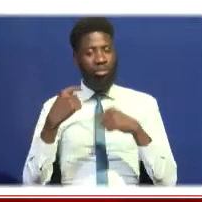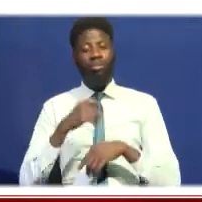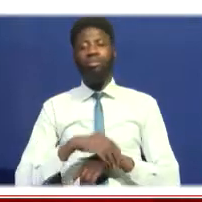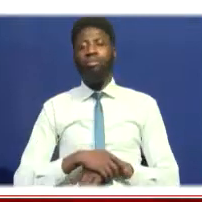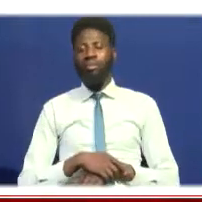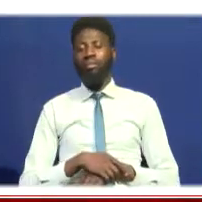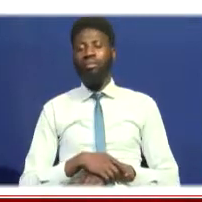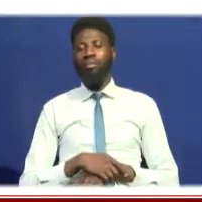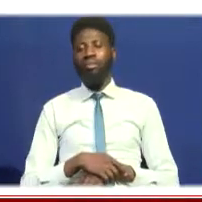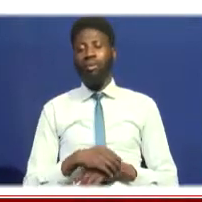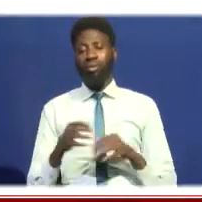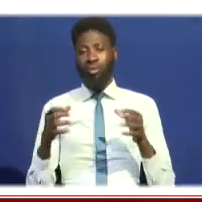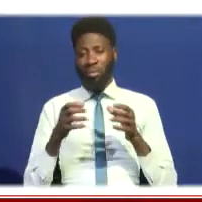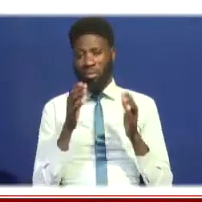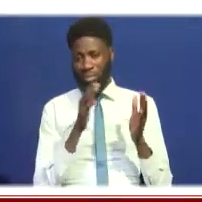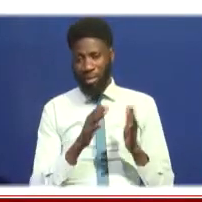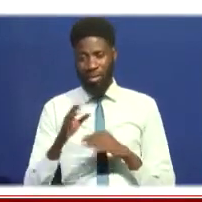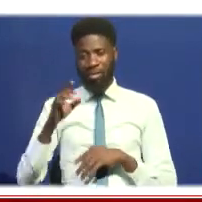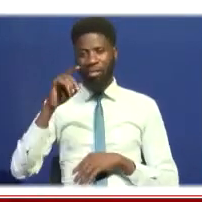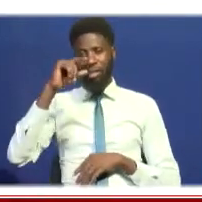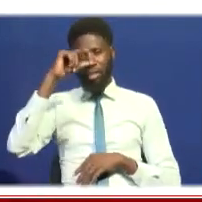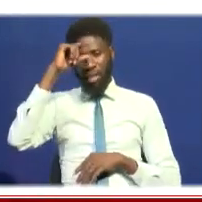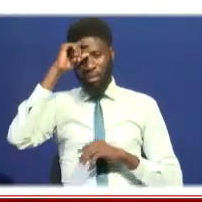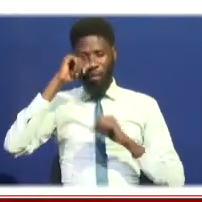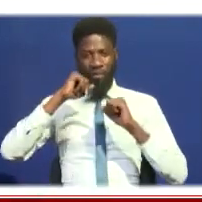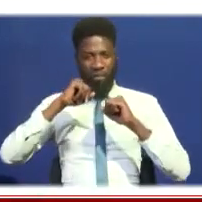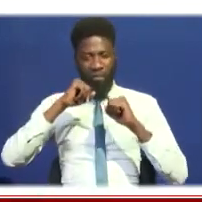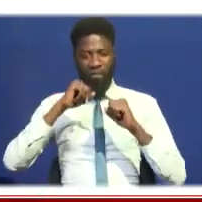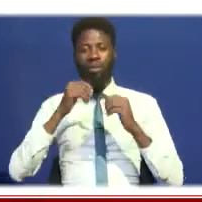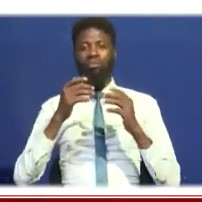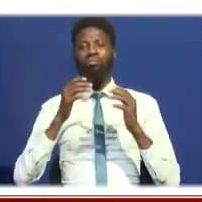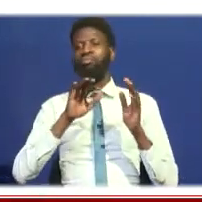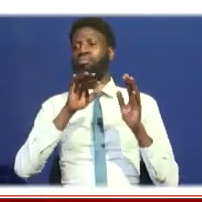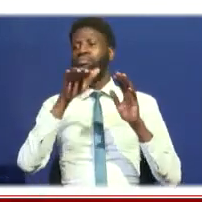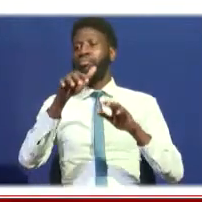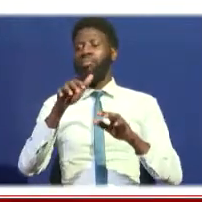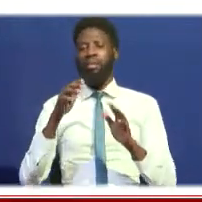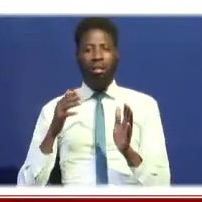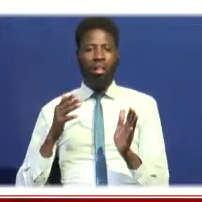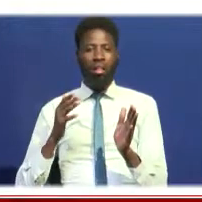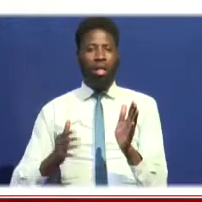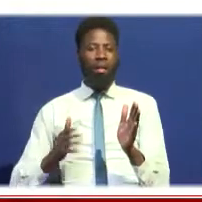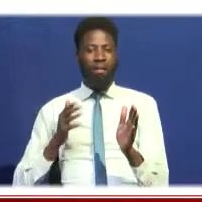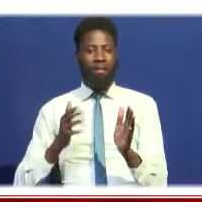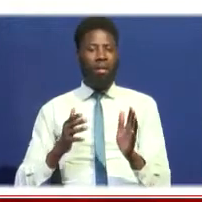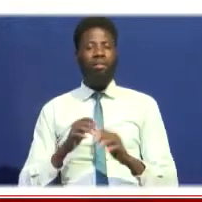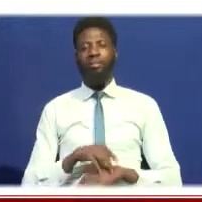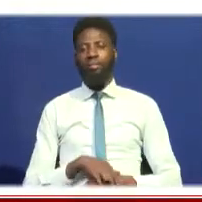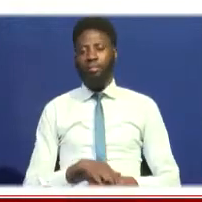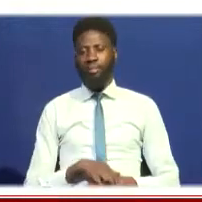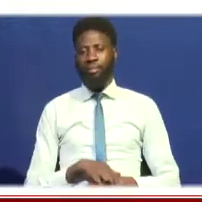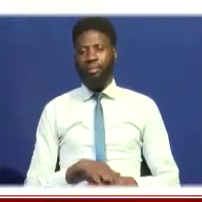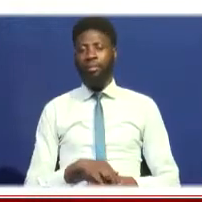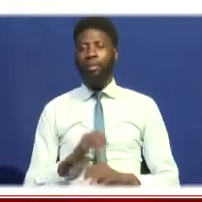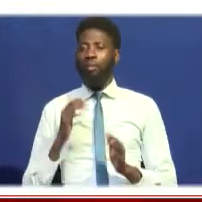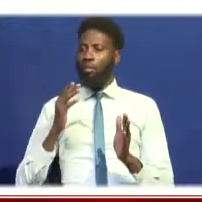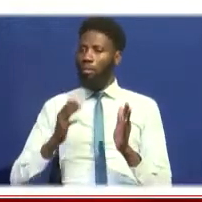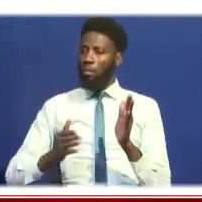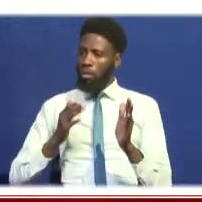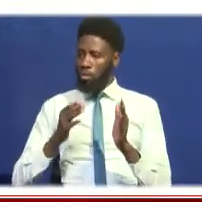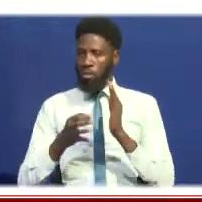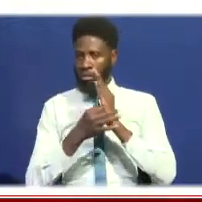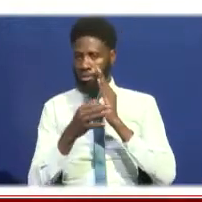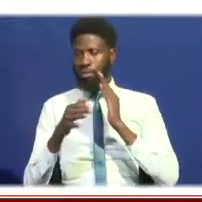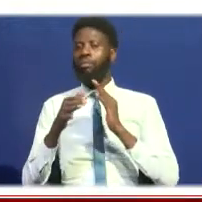fans, organizers and government officials throng to the resort lake town of Naivasha. The growing profile of Naivasha as a meeting